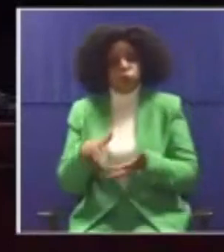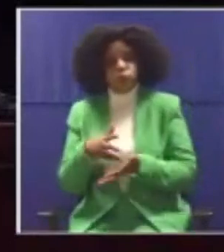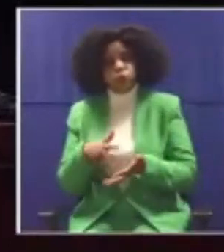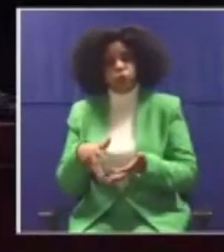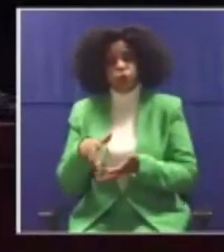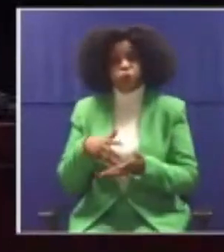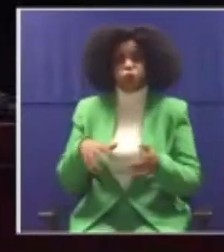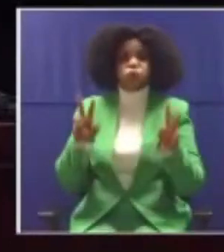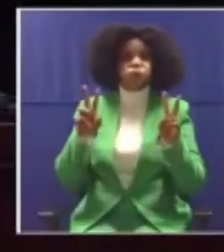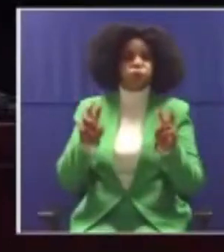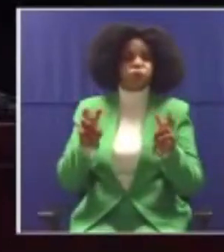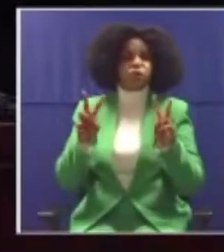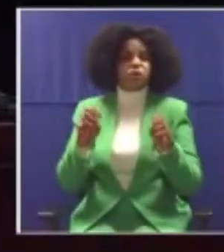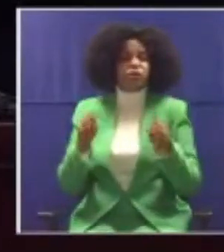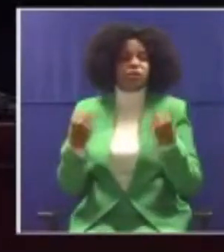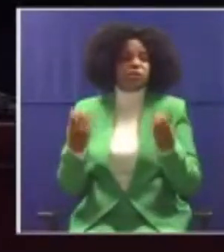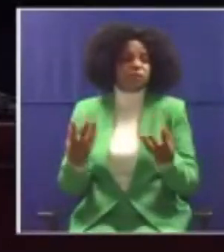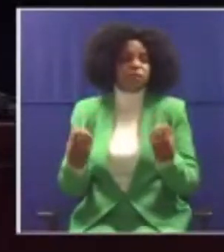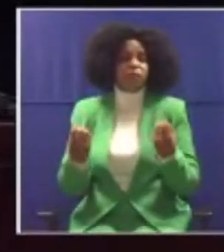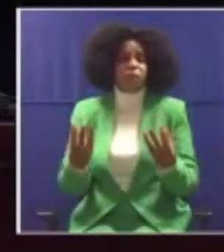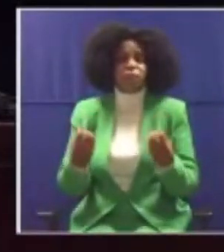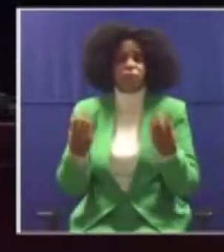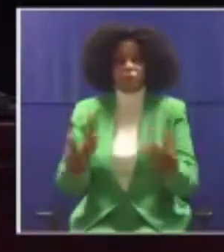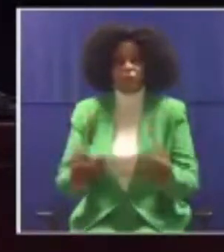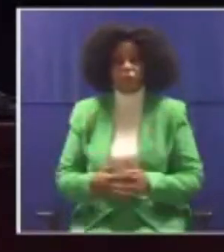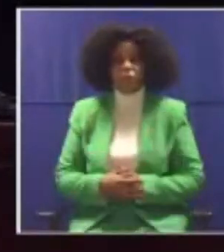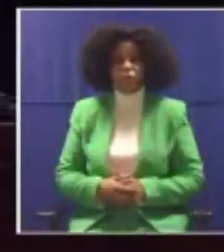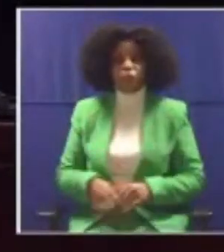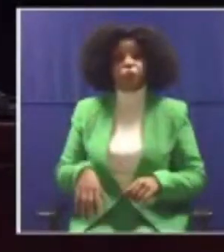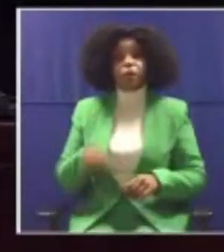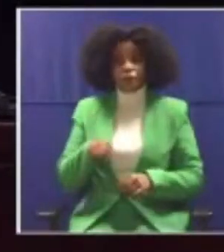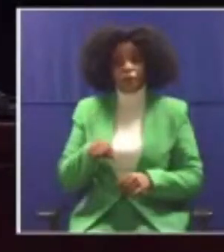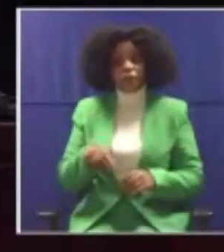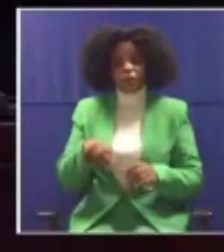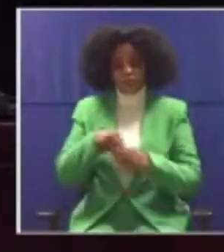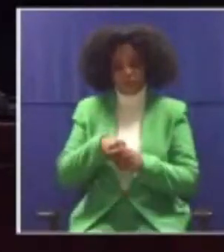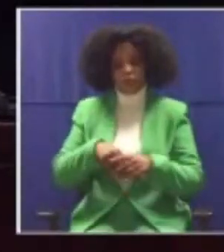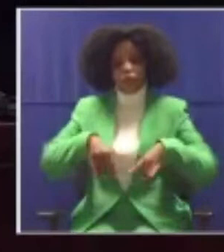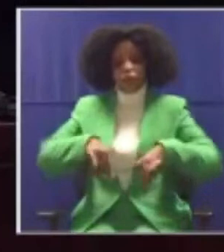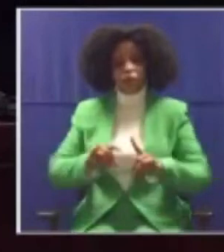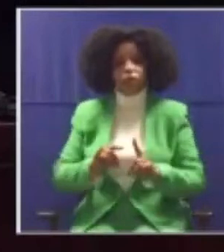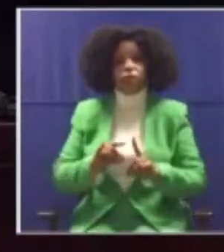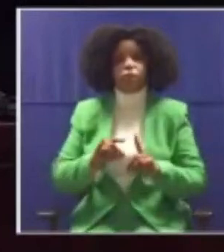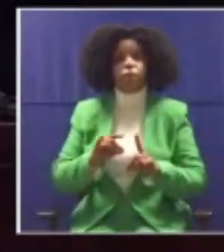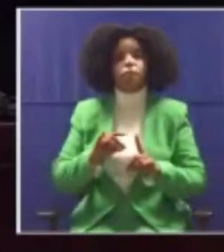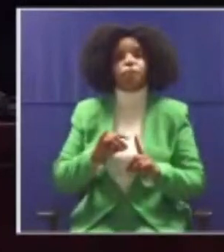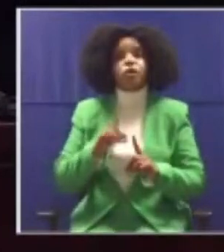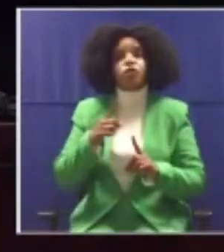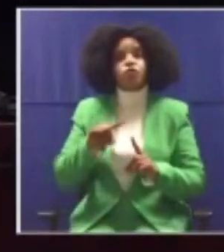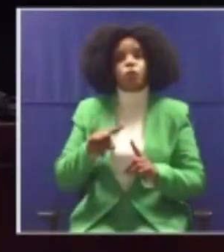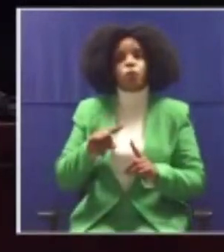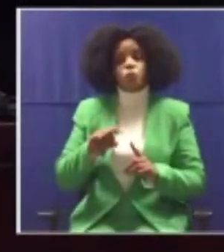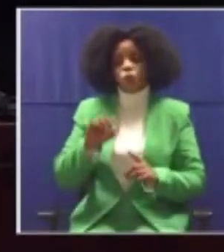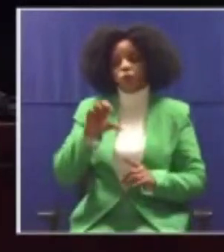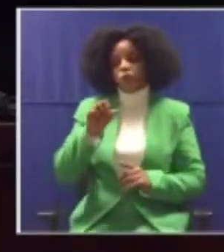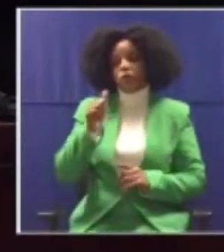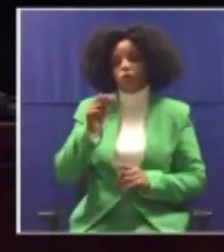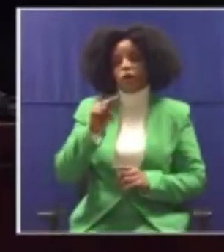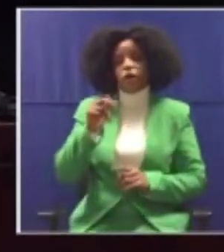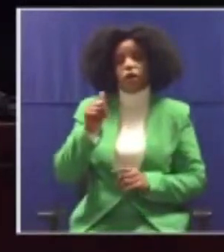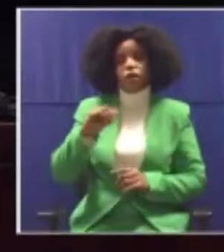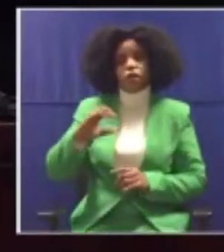Deputy President is the chair of SANEC. So we will be discussing these issues in